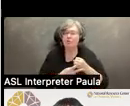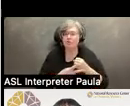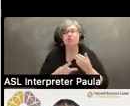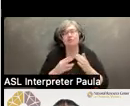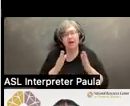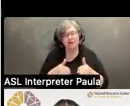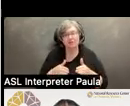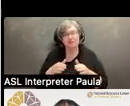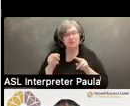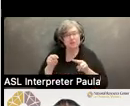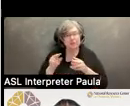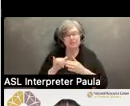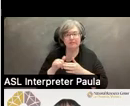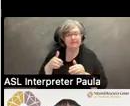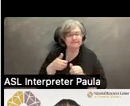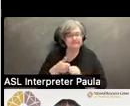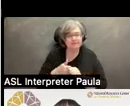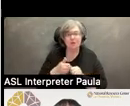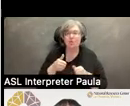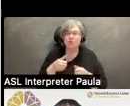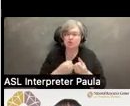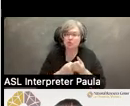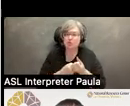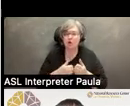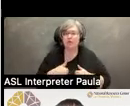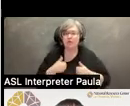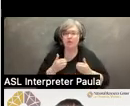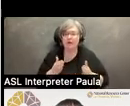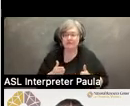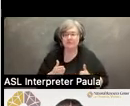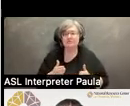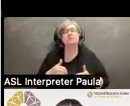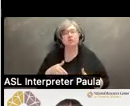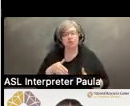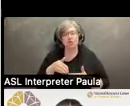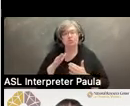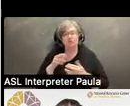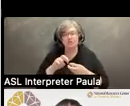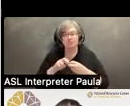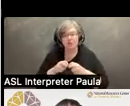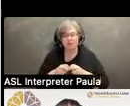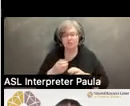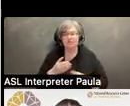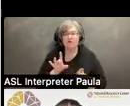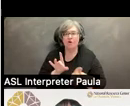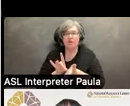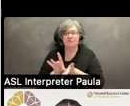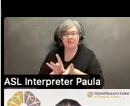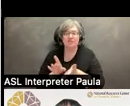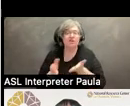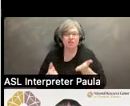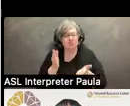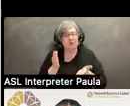top of that so that we can support residents and address the issues before it would lead to an eviction like you might see in a